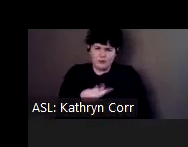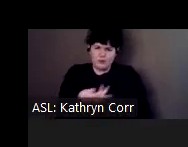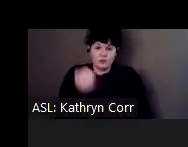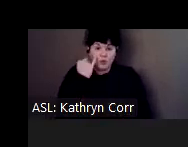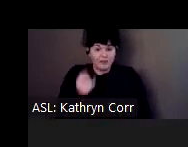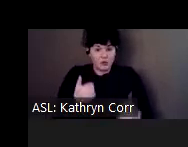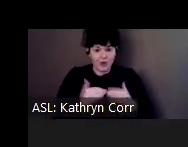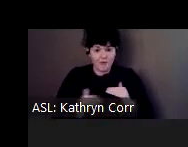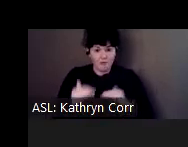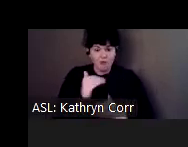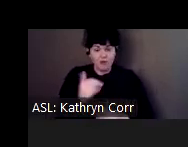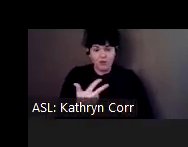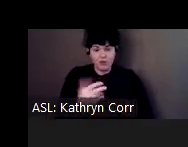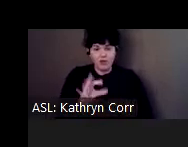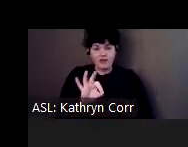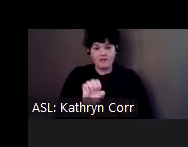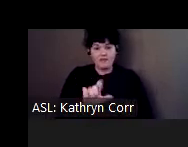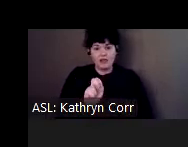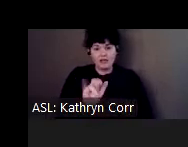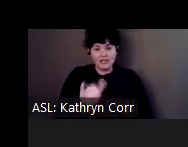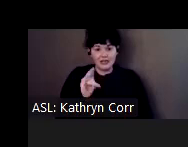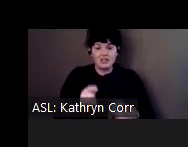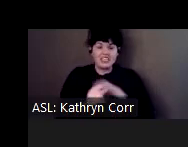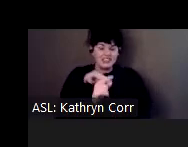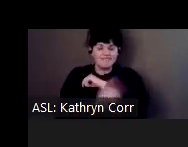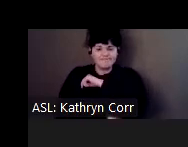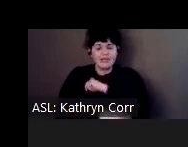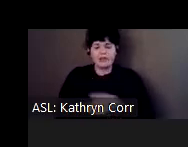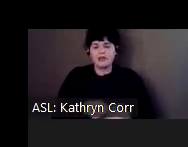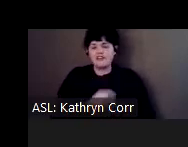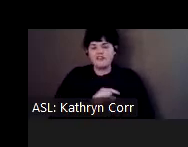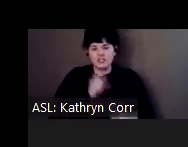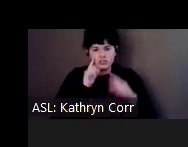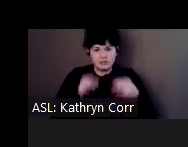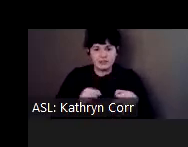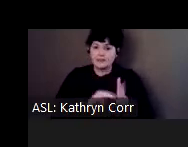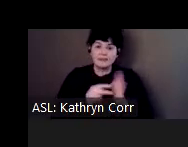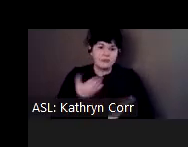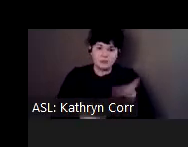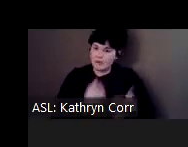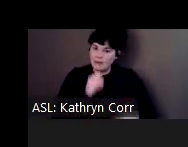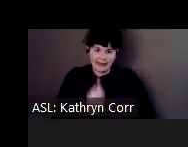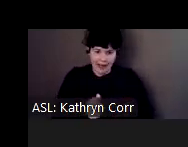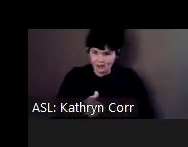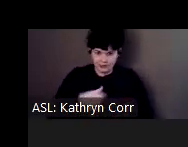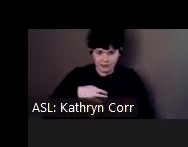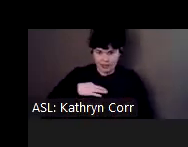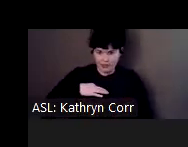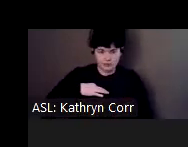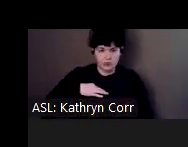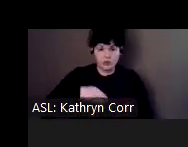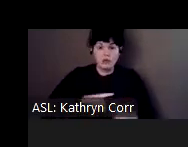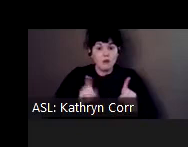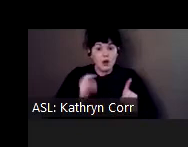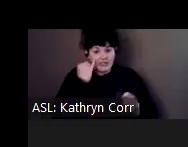convictions, it's likely that you're not eligible. But this is something, if you have 3 felony convictions in one